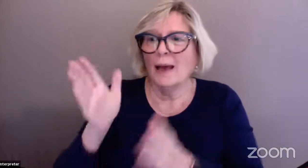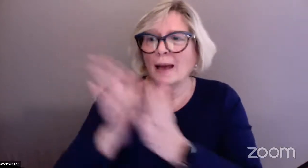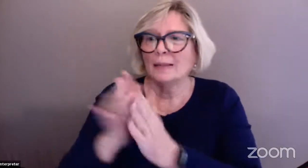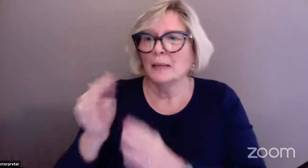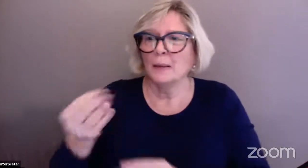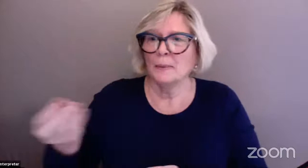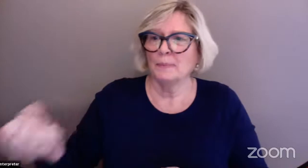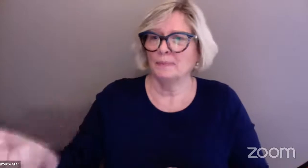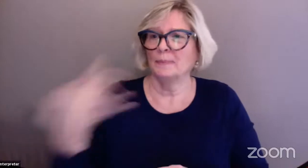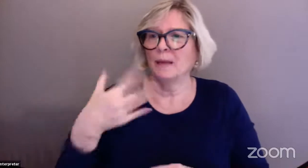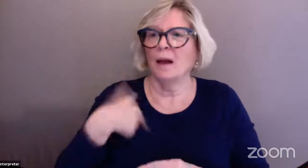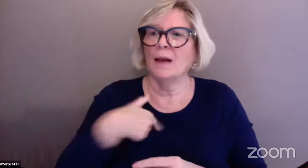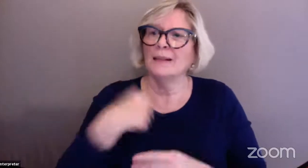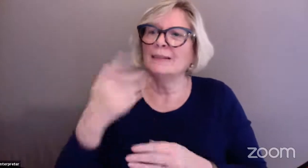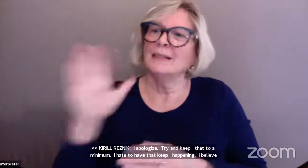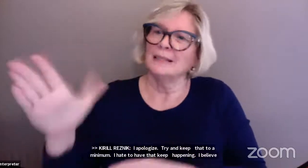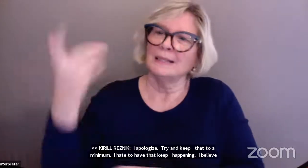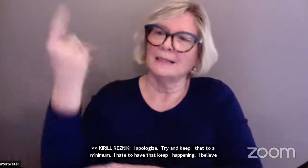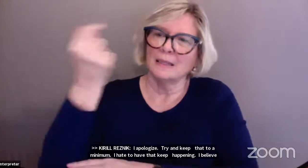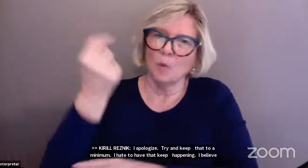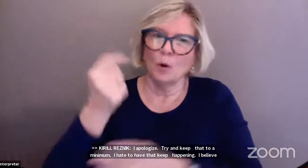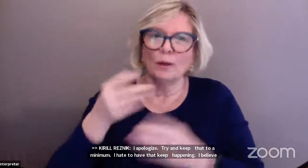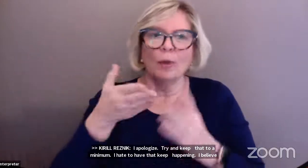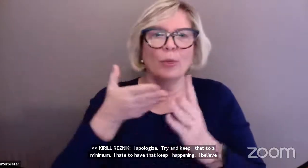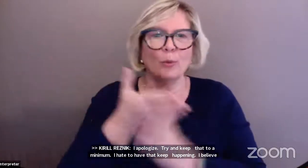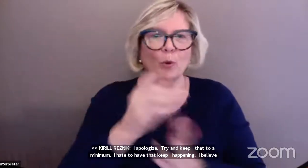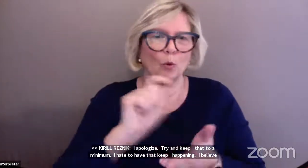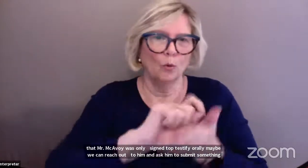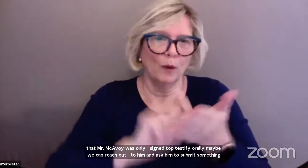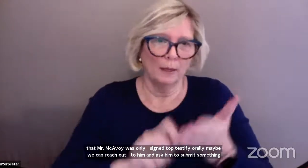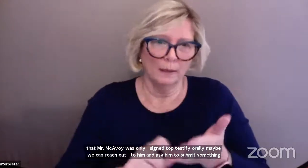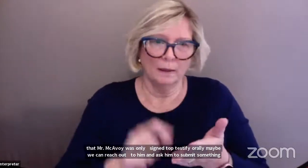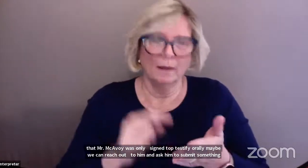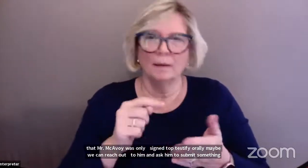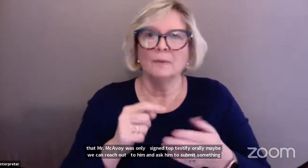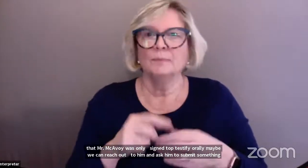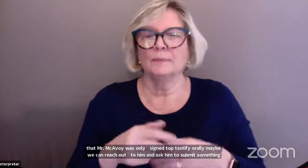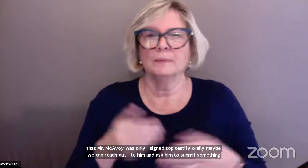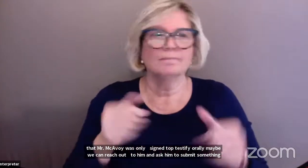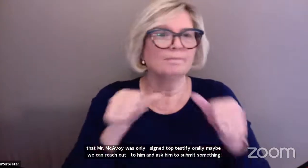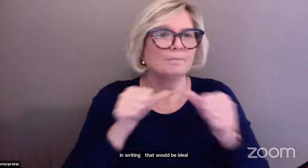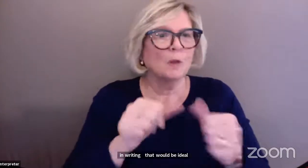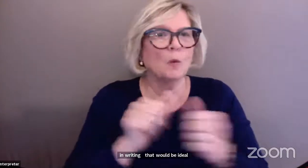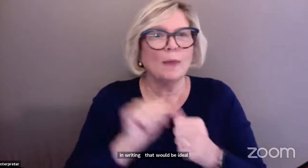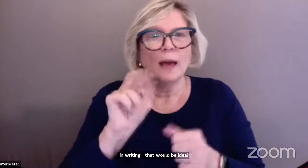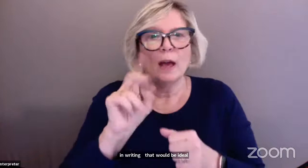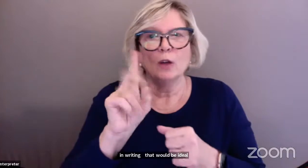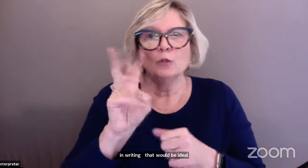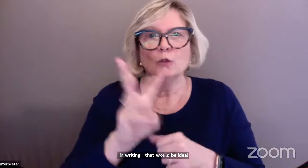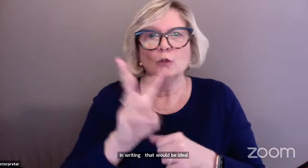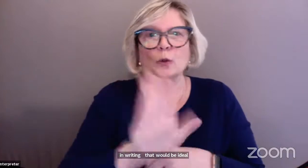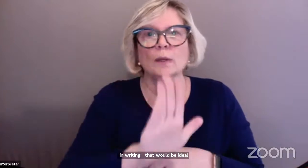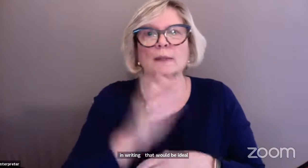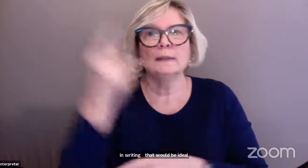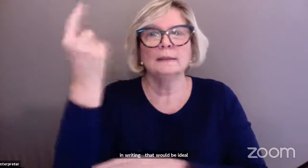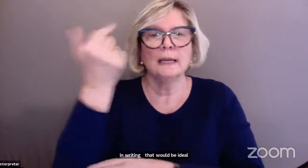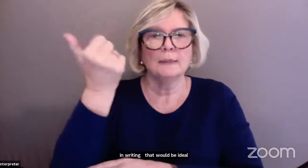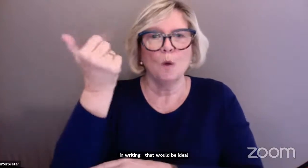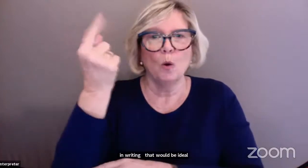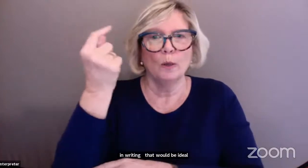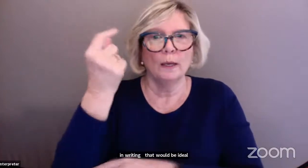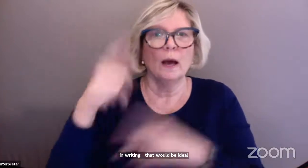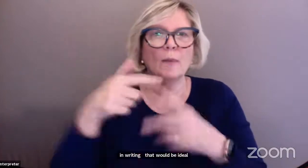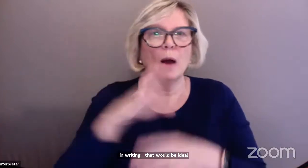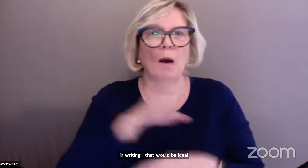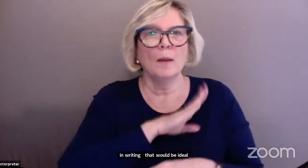and we can distribute that to the committee. Let's continue on with Andrew's testimony on the boards and